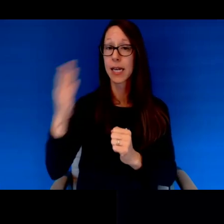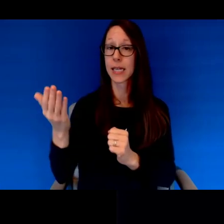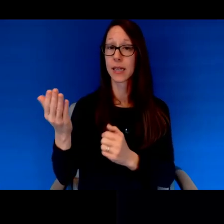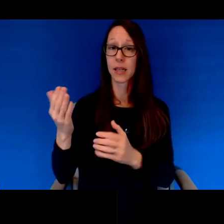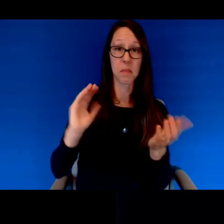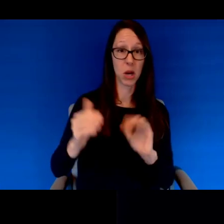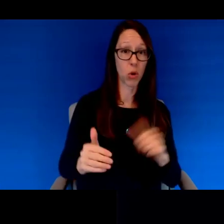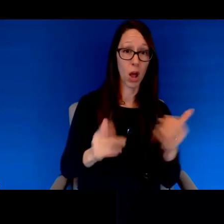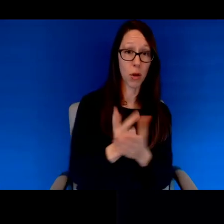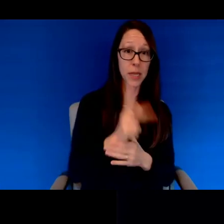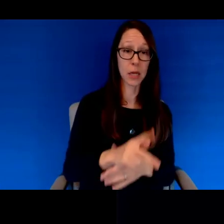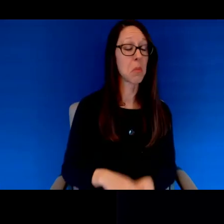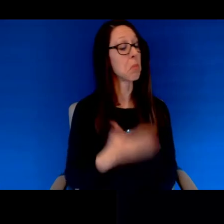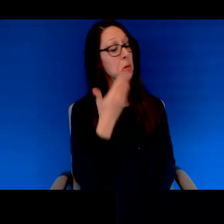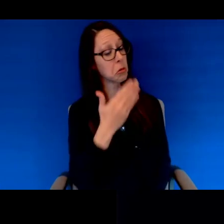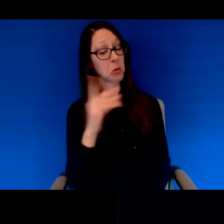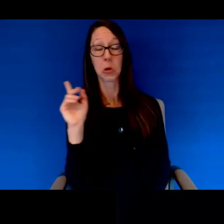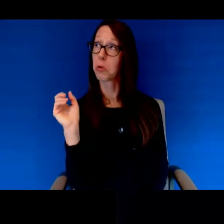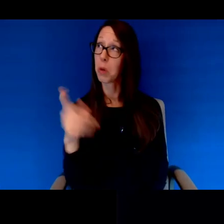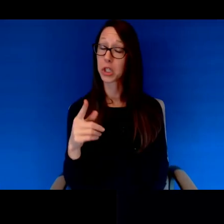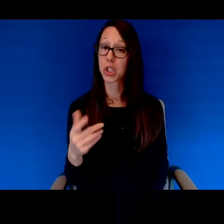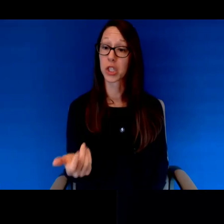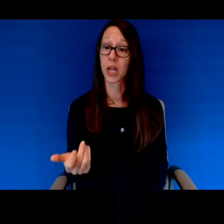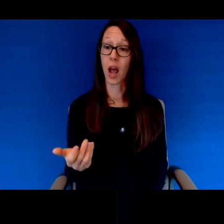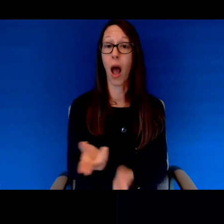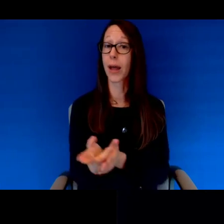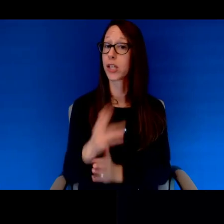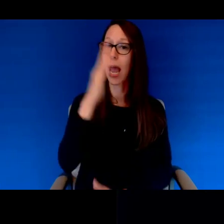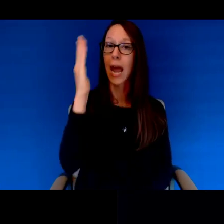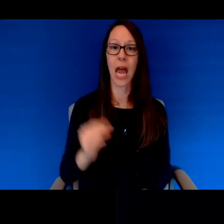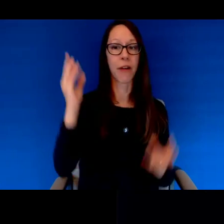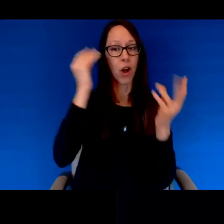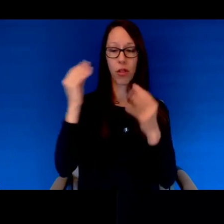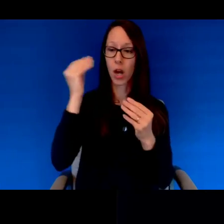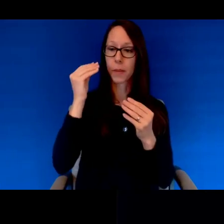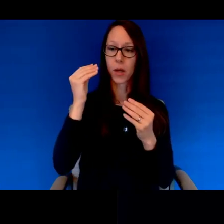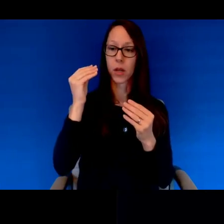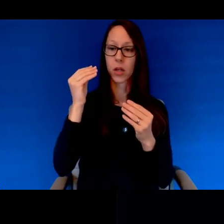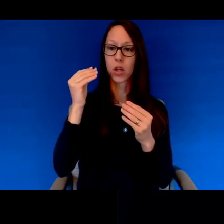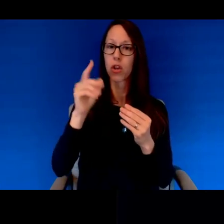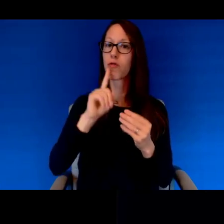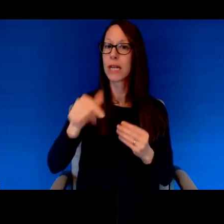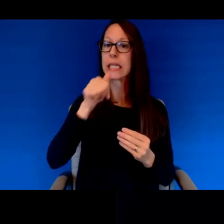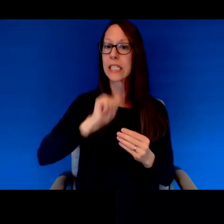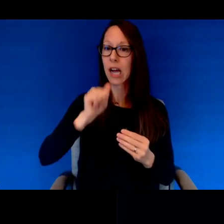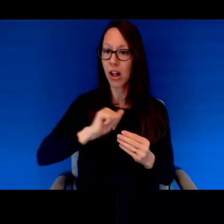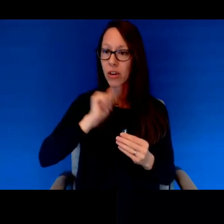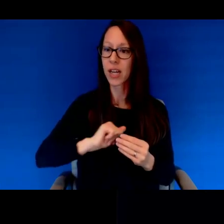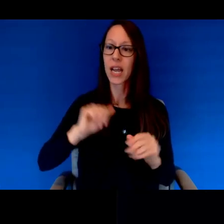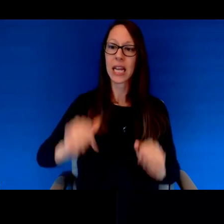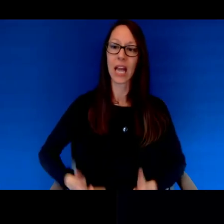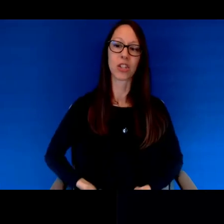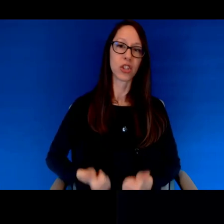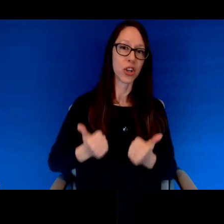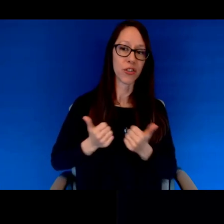That's a really good question. And it's something I've honestly never thought about, but they are so tolerant and they are able to survive